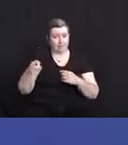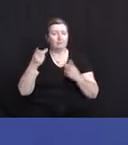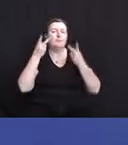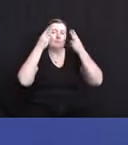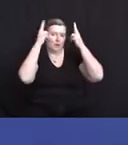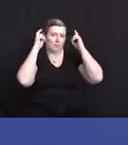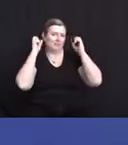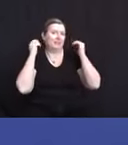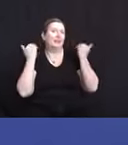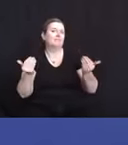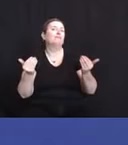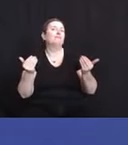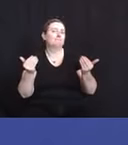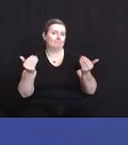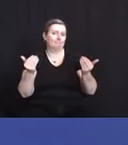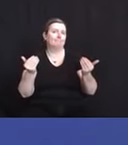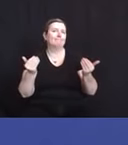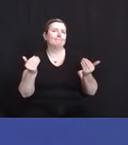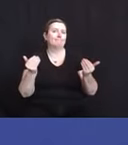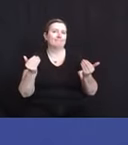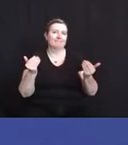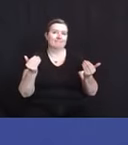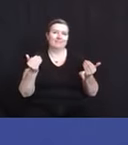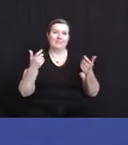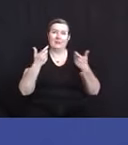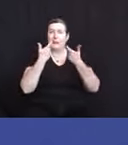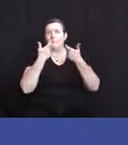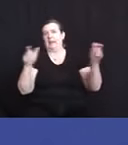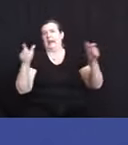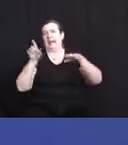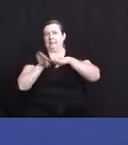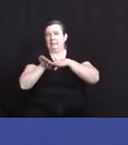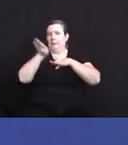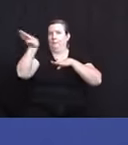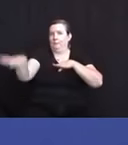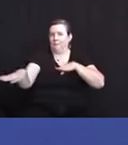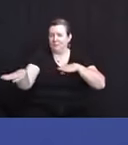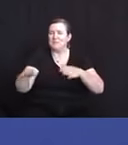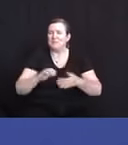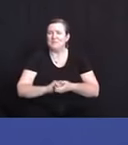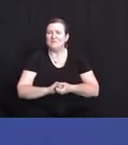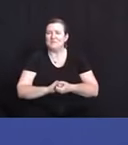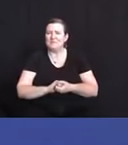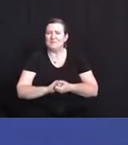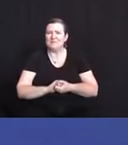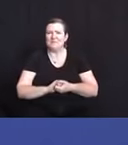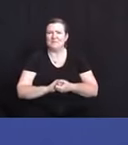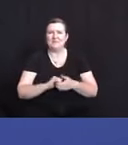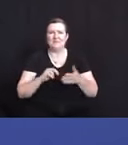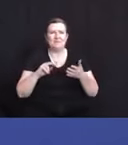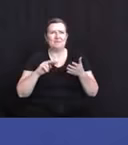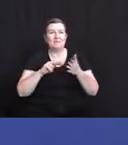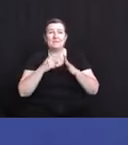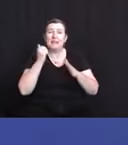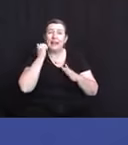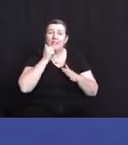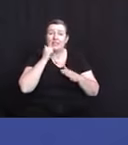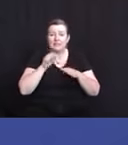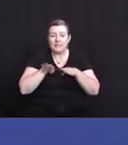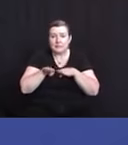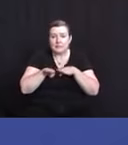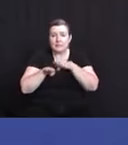done, and that'll be another big step forward. At every single step of the way, you've